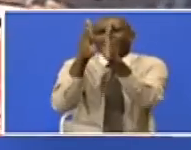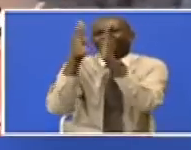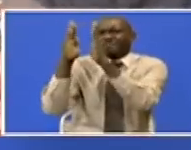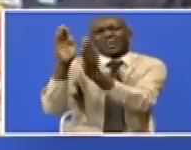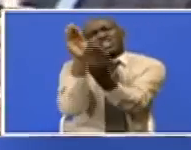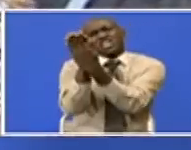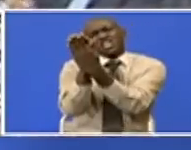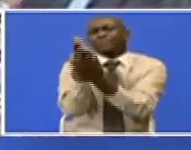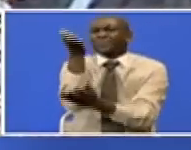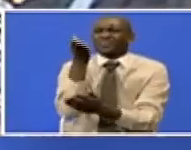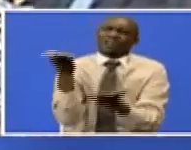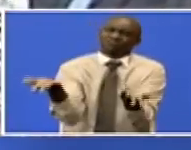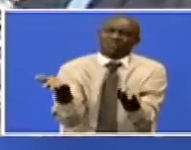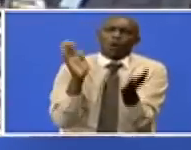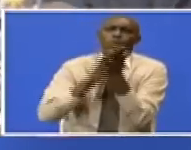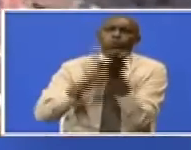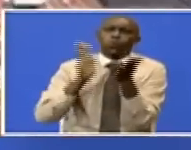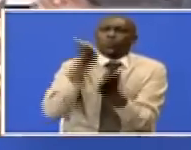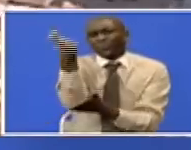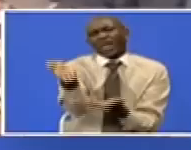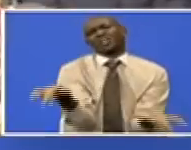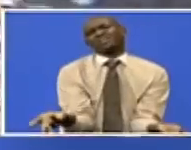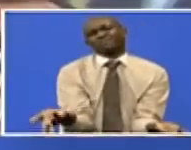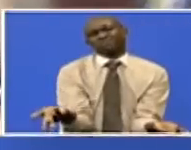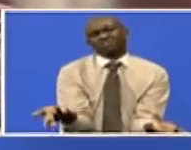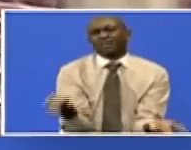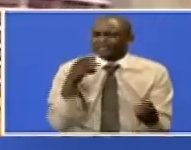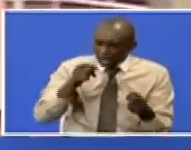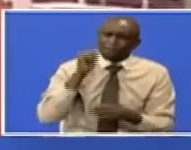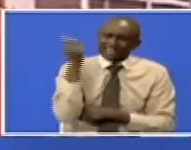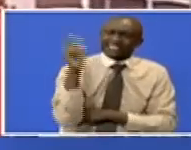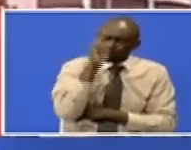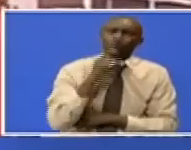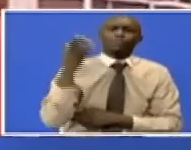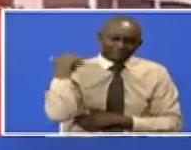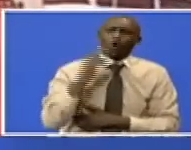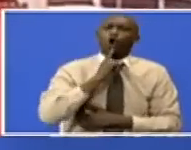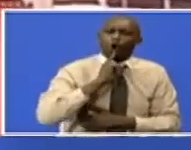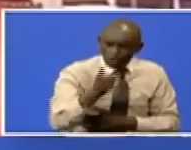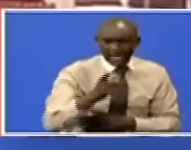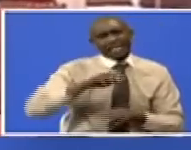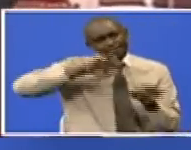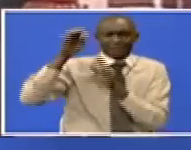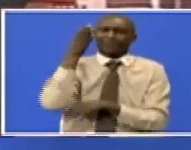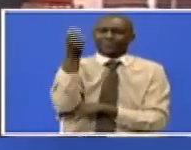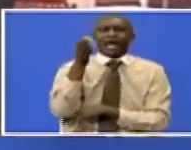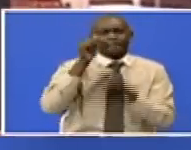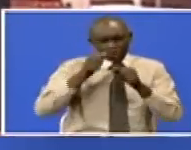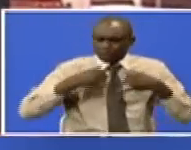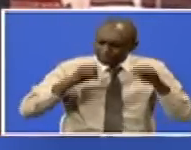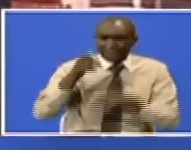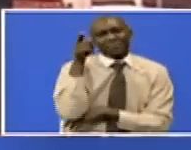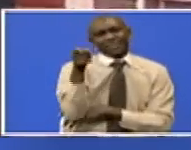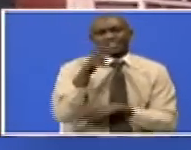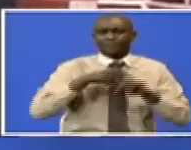the 21st of May 2013. When it was handed over to President Uhuru Kenyatta by the then head of the Truth, Justice and